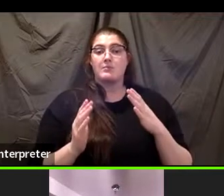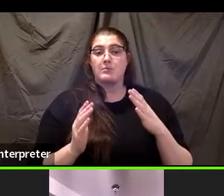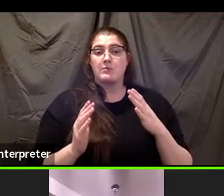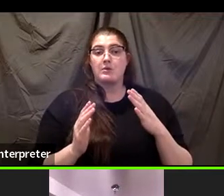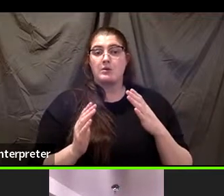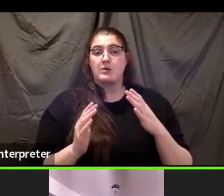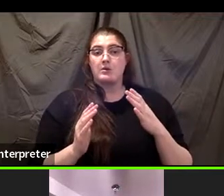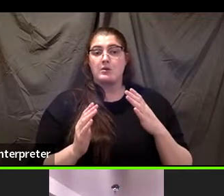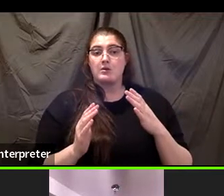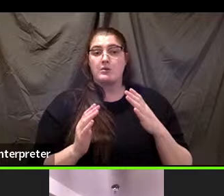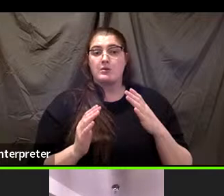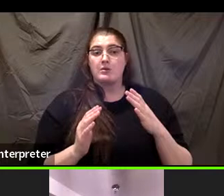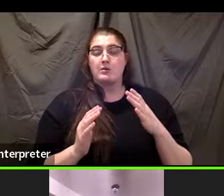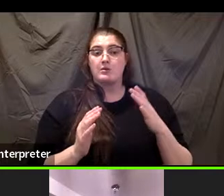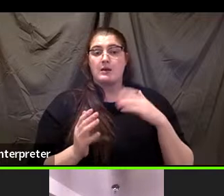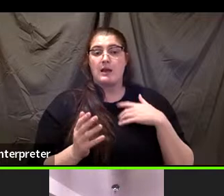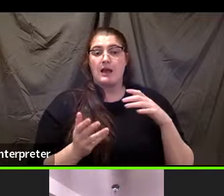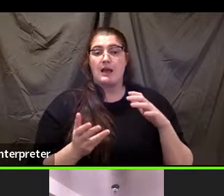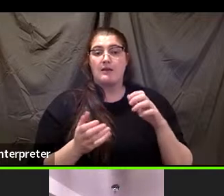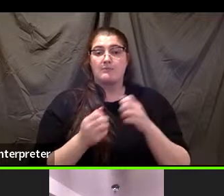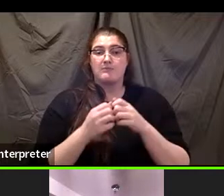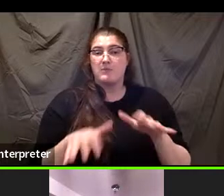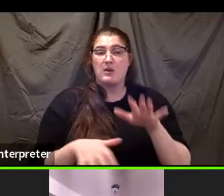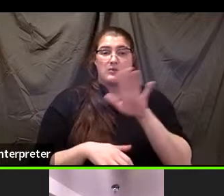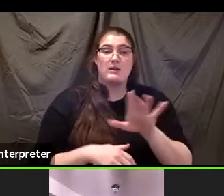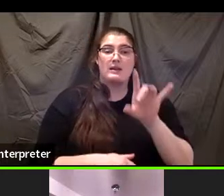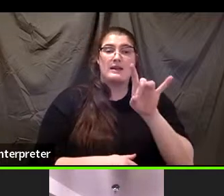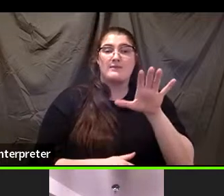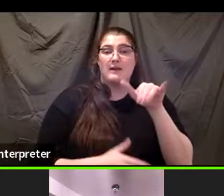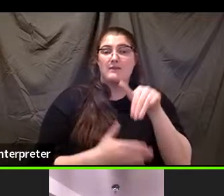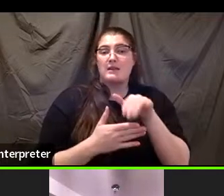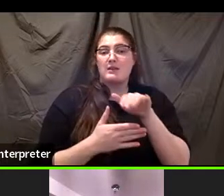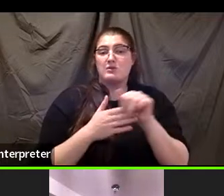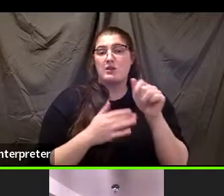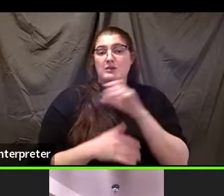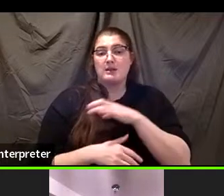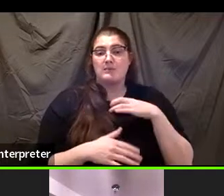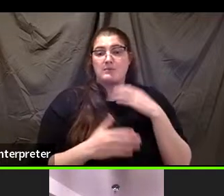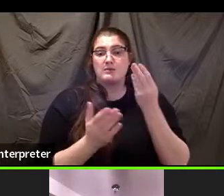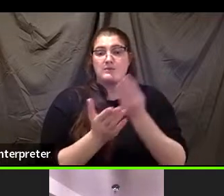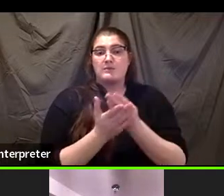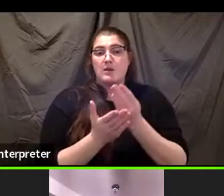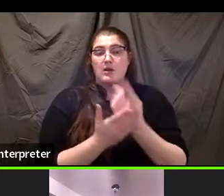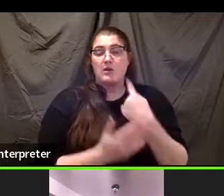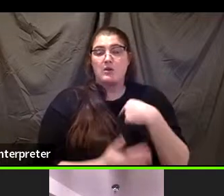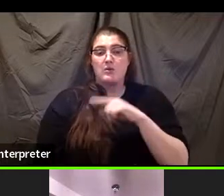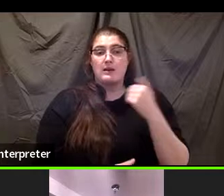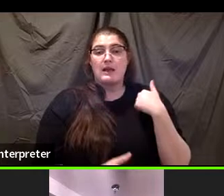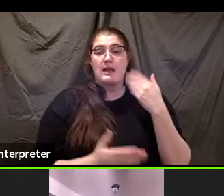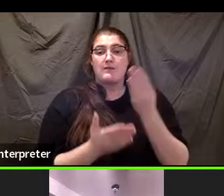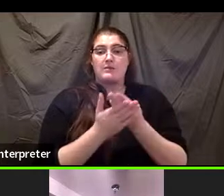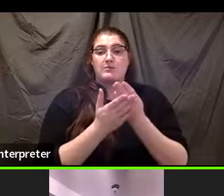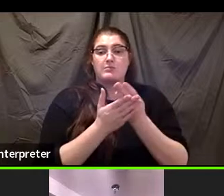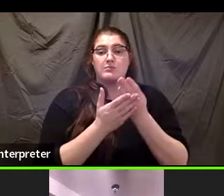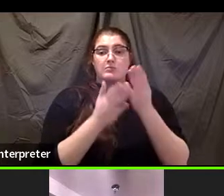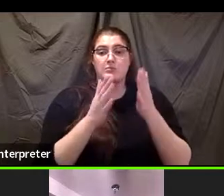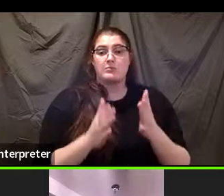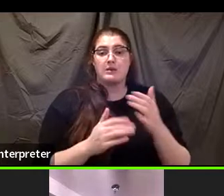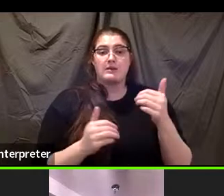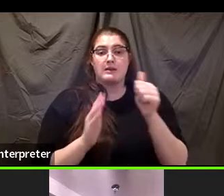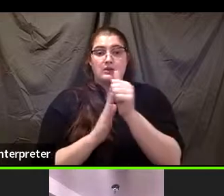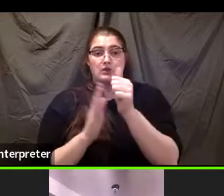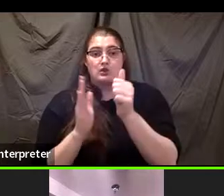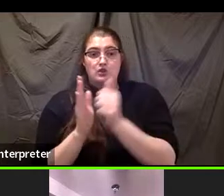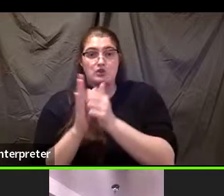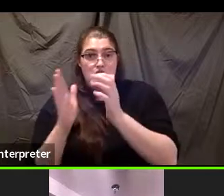approximately $85,000 in commission funds. We have a treasurer who is an attorney who